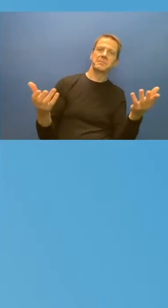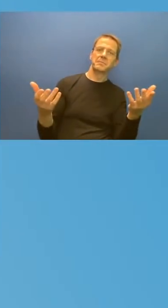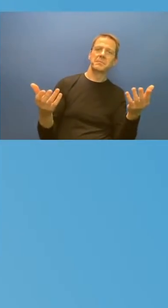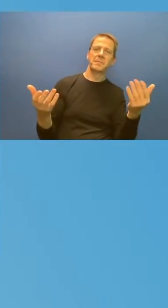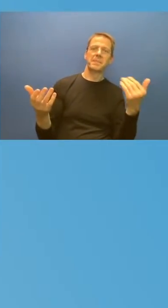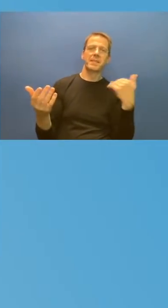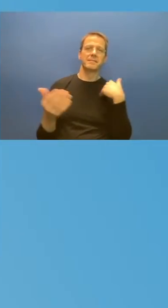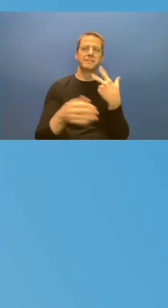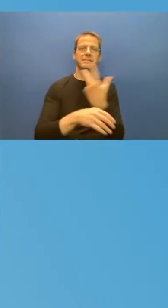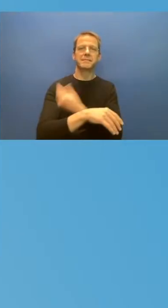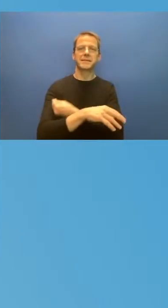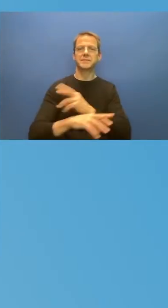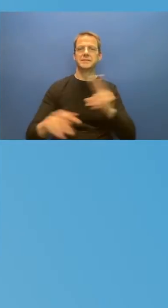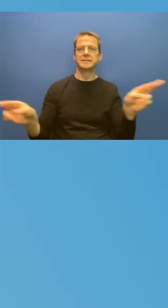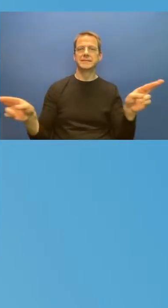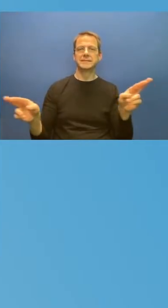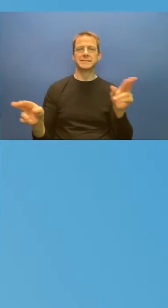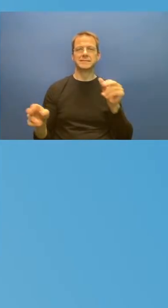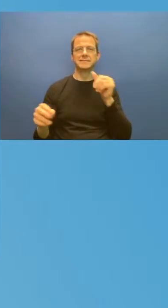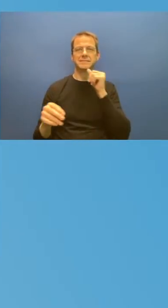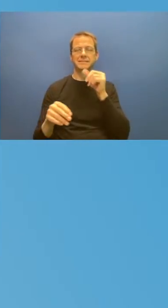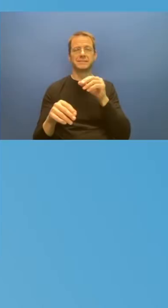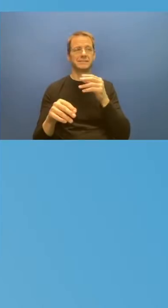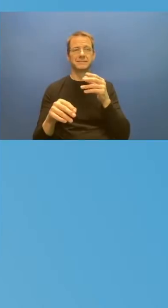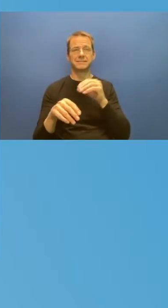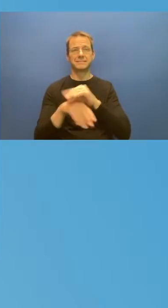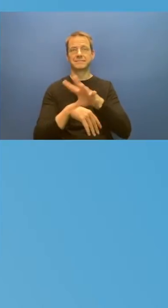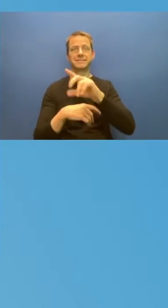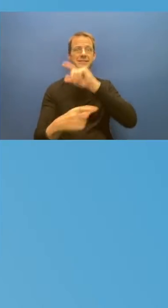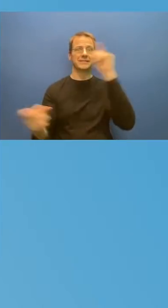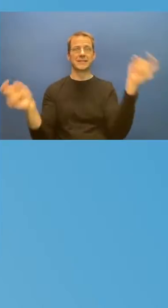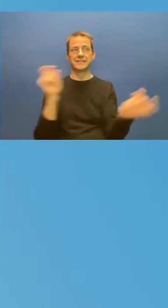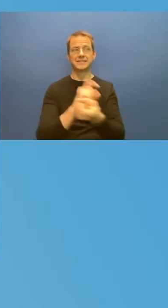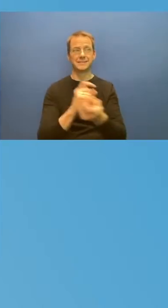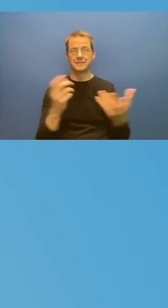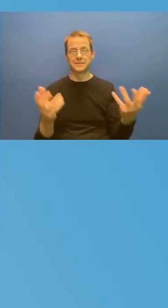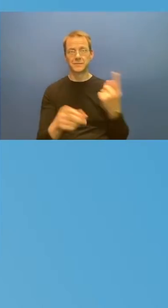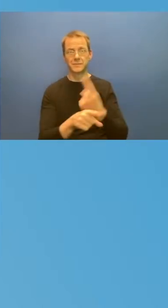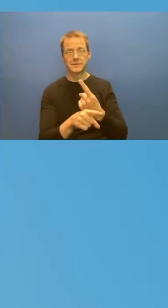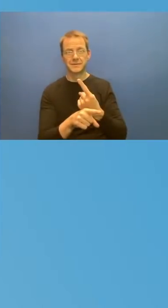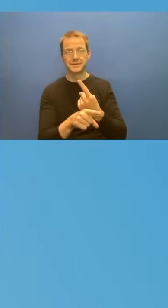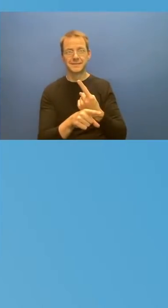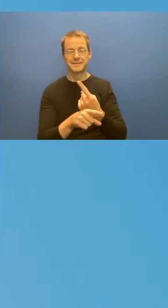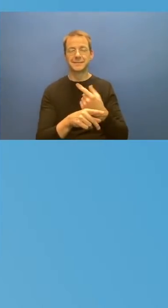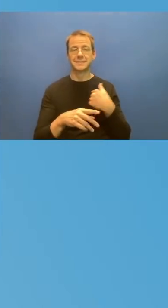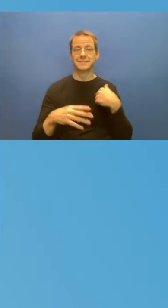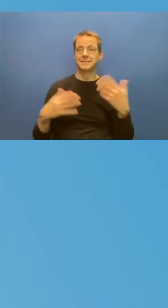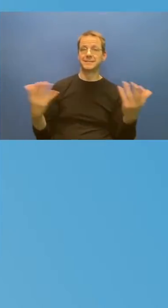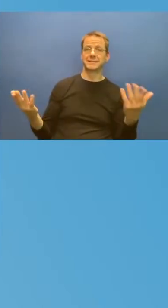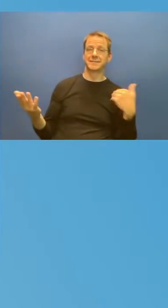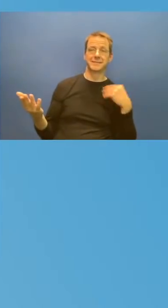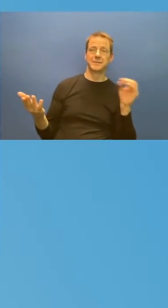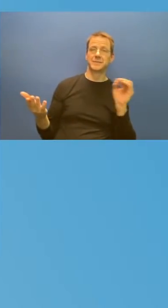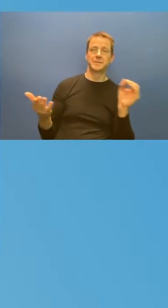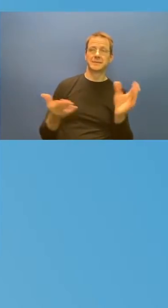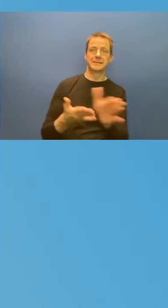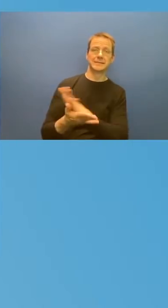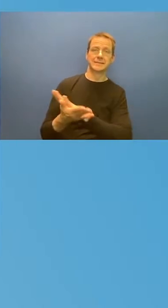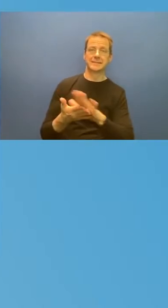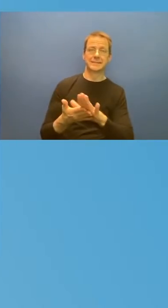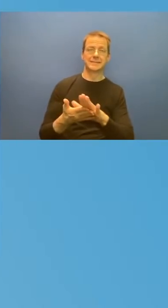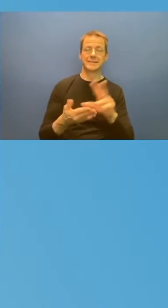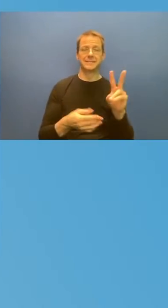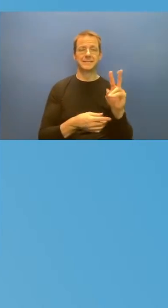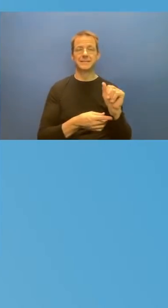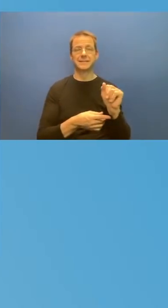don't have a sterilizing vaccine for influenza. I'm going to pop in for 1 second and ask what a sterilizing vaccine is for